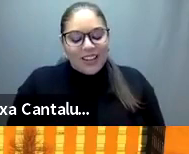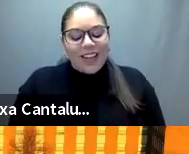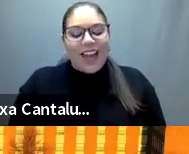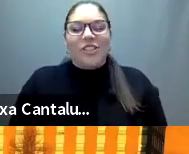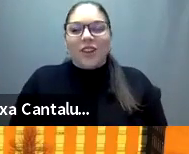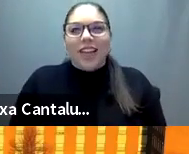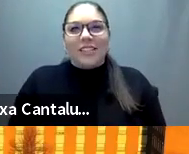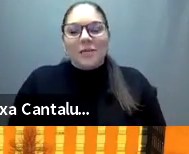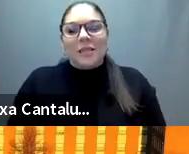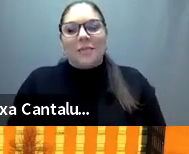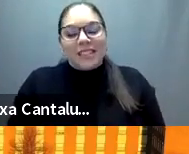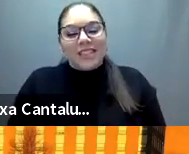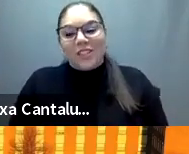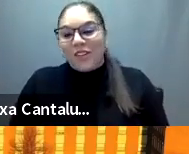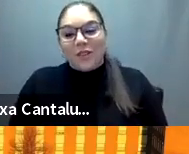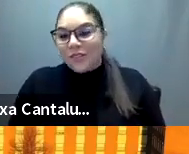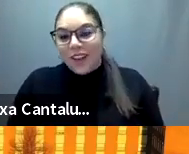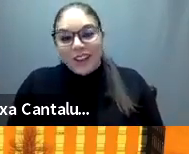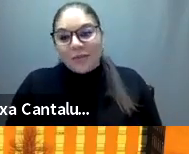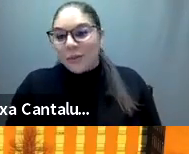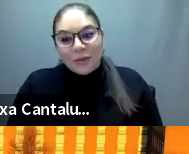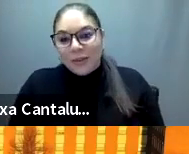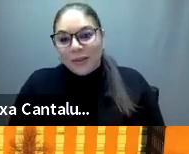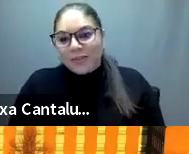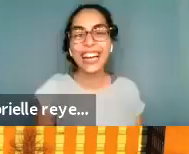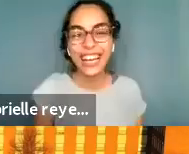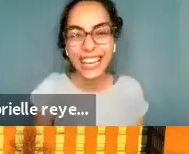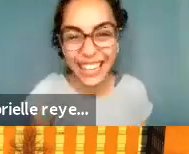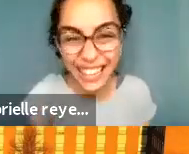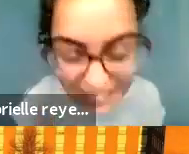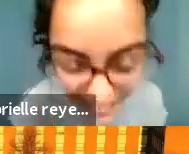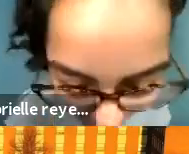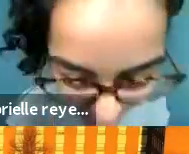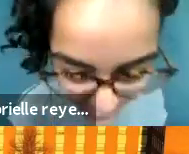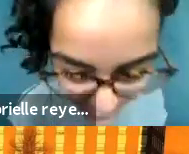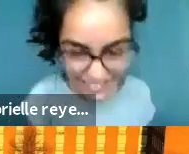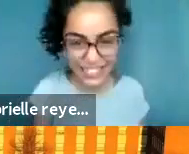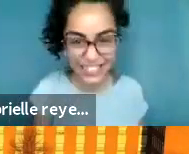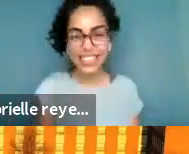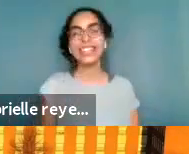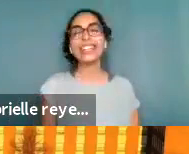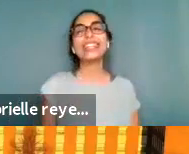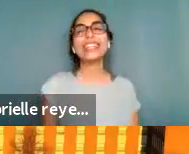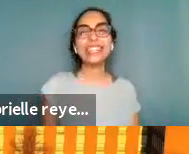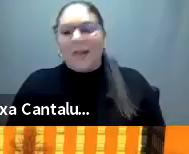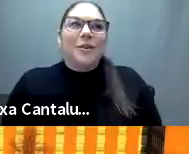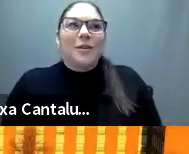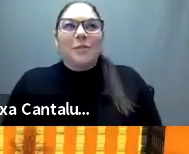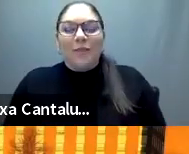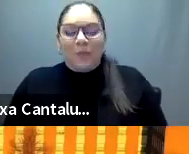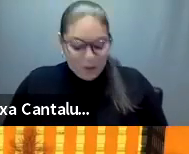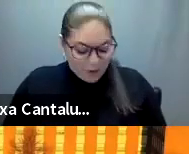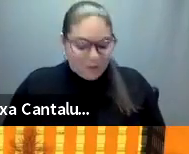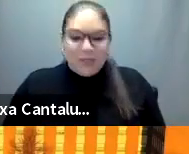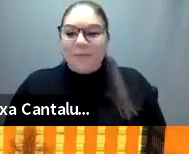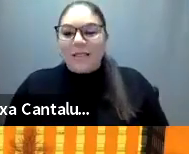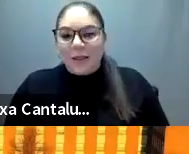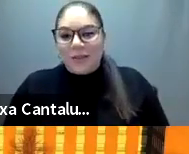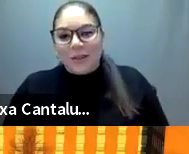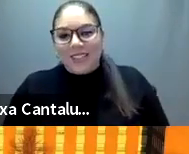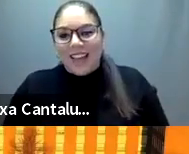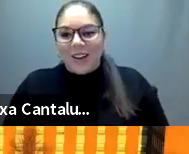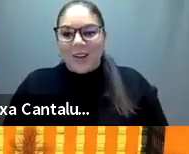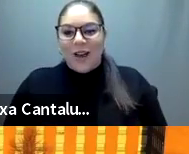hard, and she realized it was the best thing she could have ever done was work with me. Just kidding. Just kidding. She was by far one of the